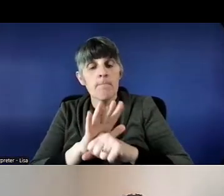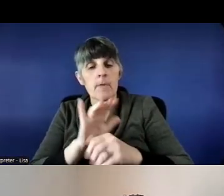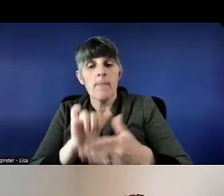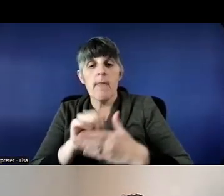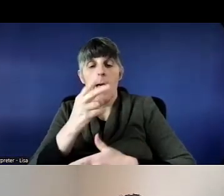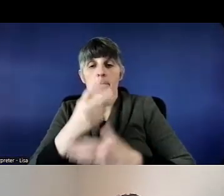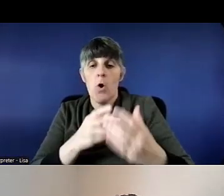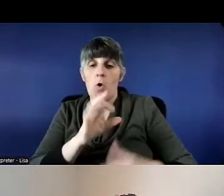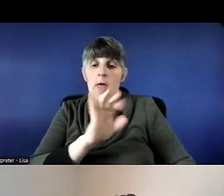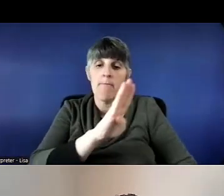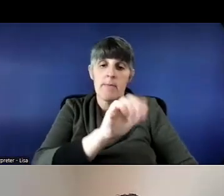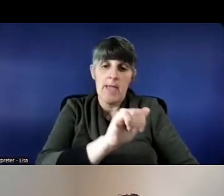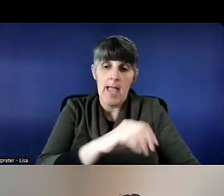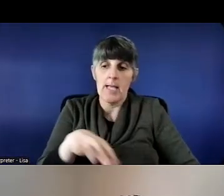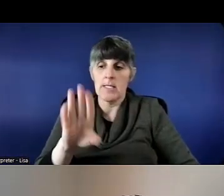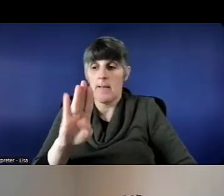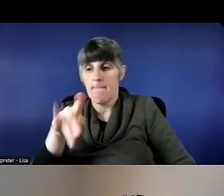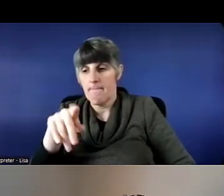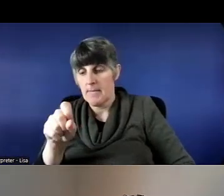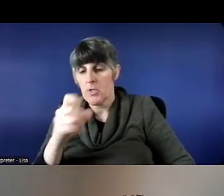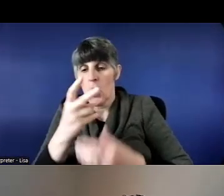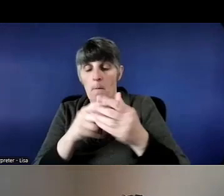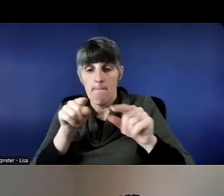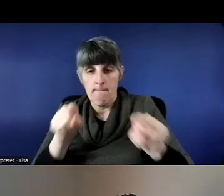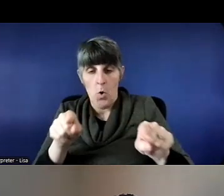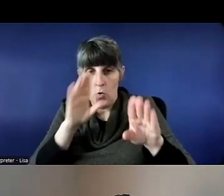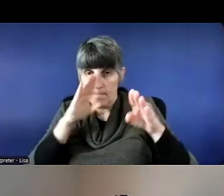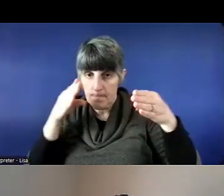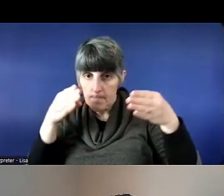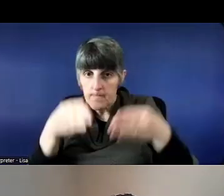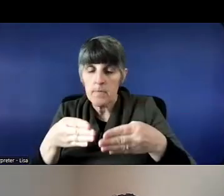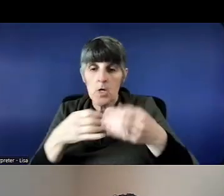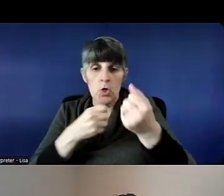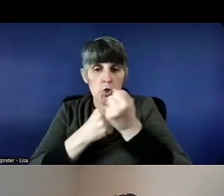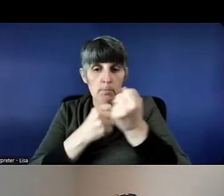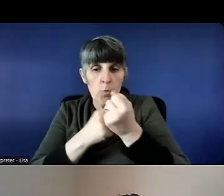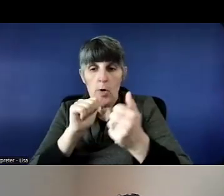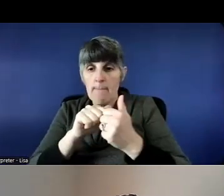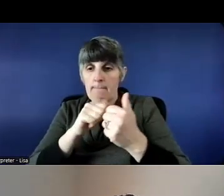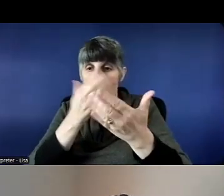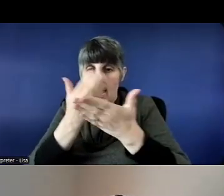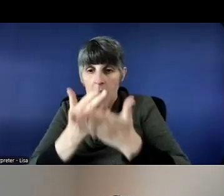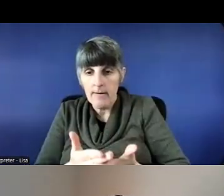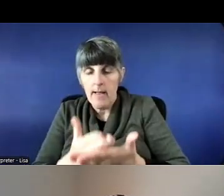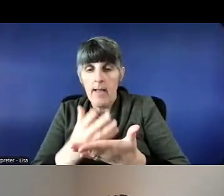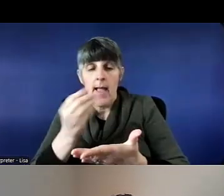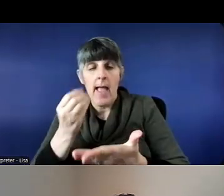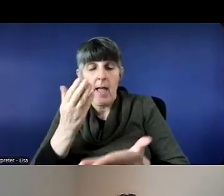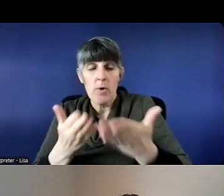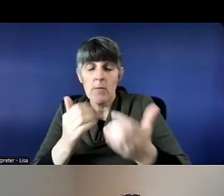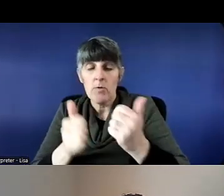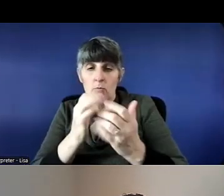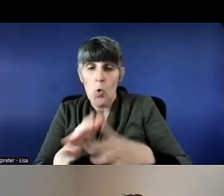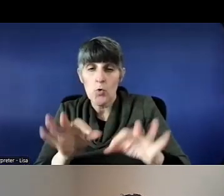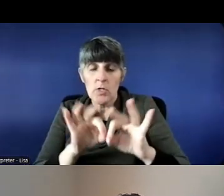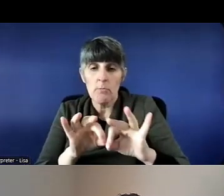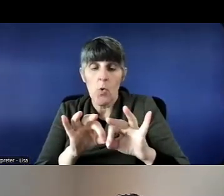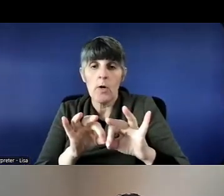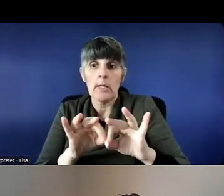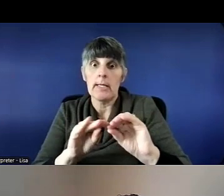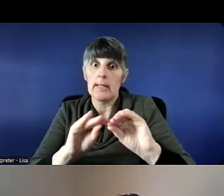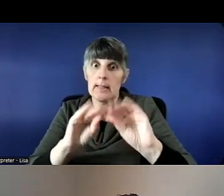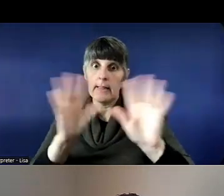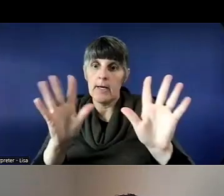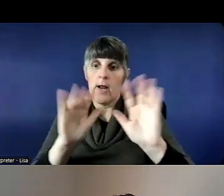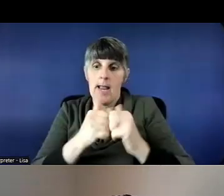both FBAs and BIPs were targeted, supported by data, and perhaps most importantly, clear in